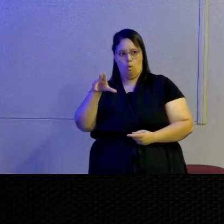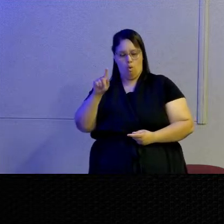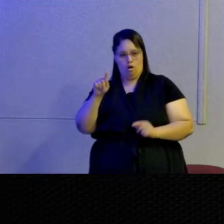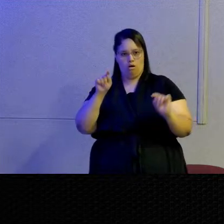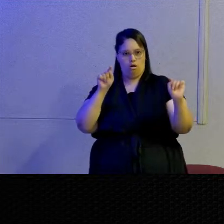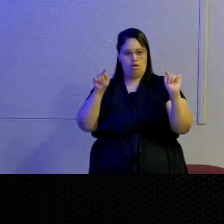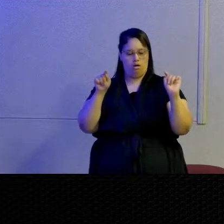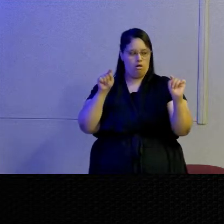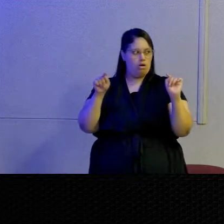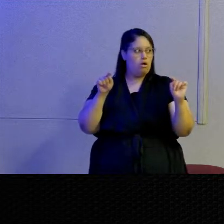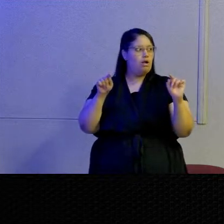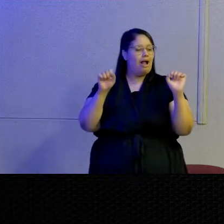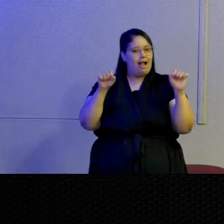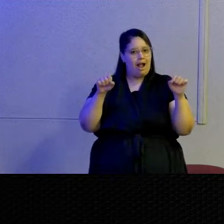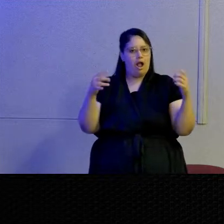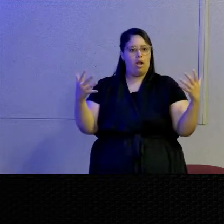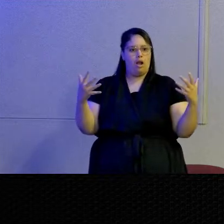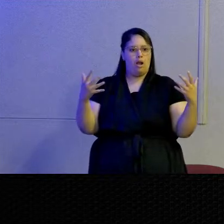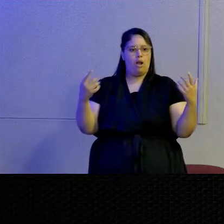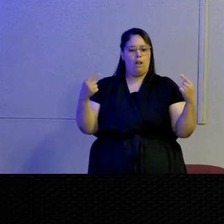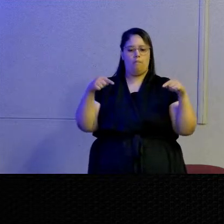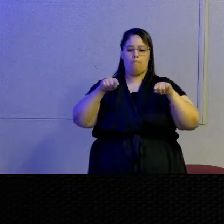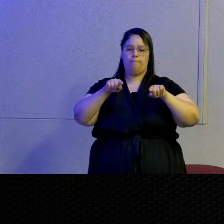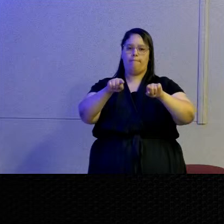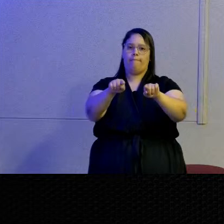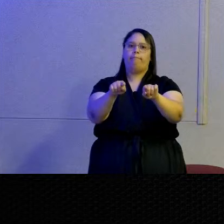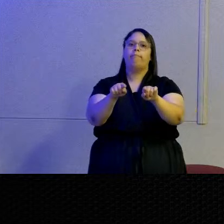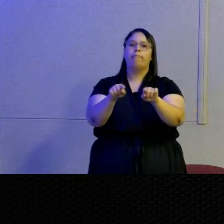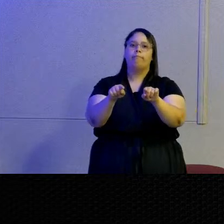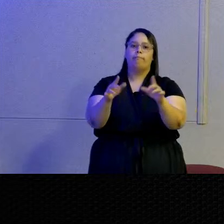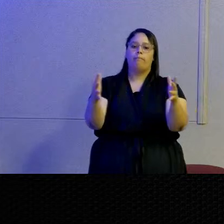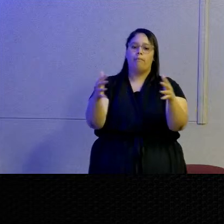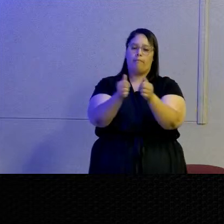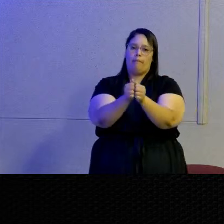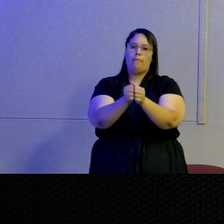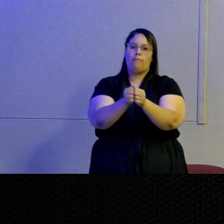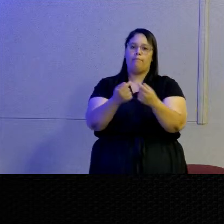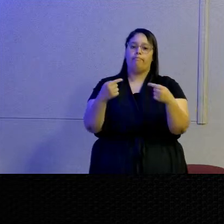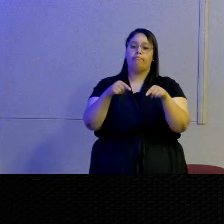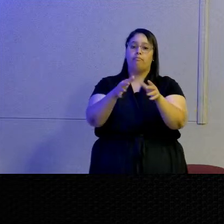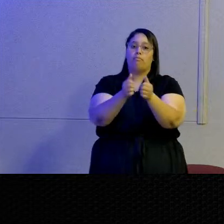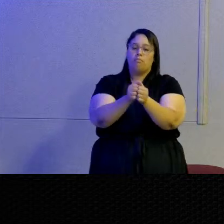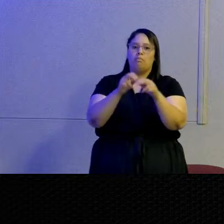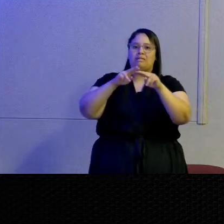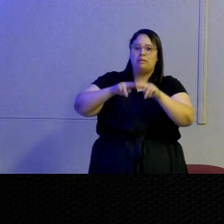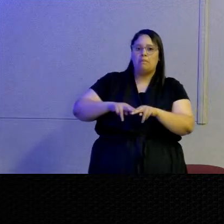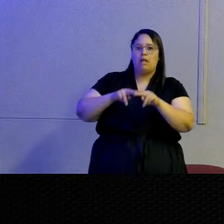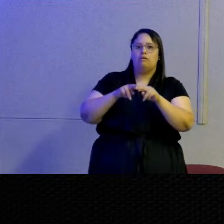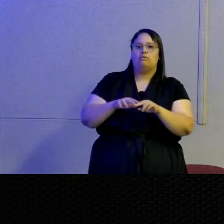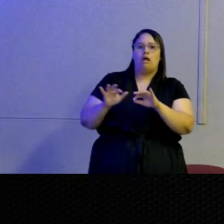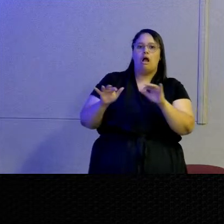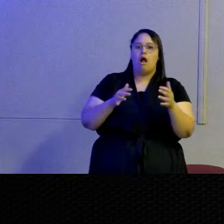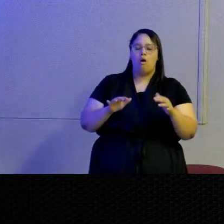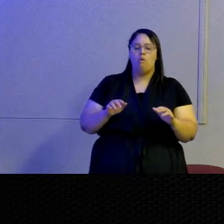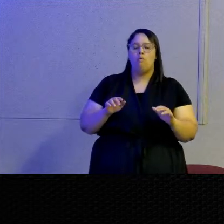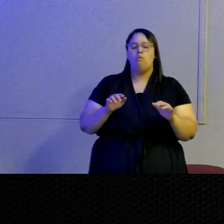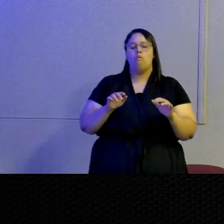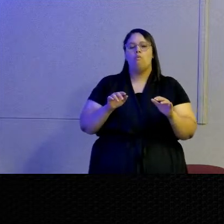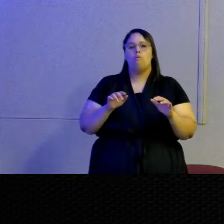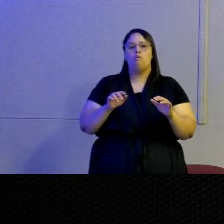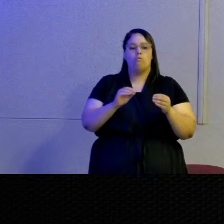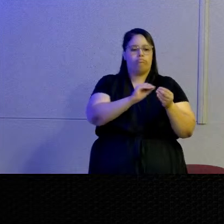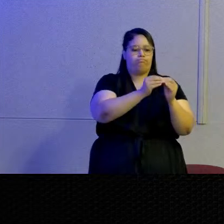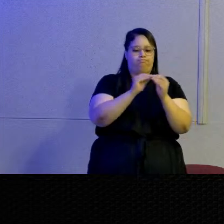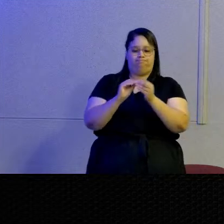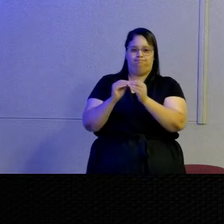could be correlated. And the way in which they are correlated depends on the way in which they are